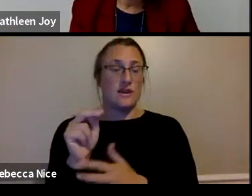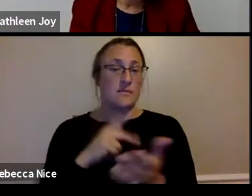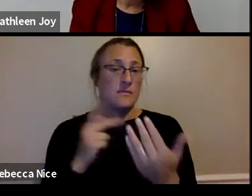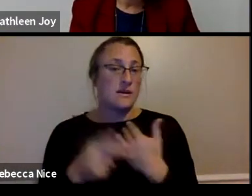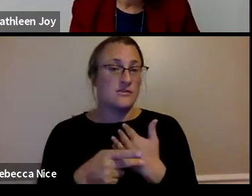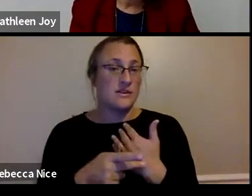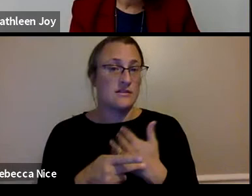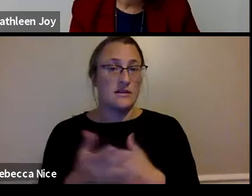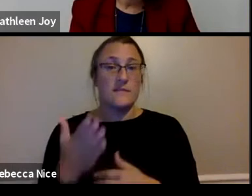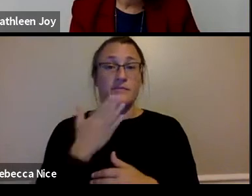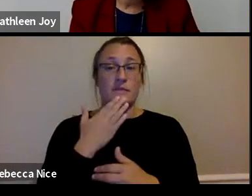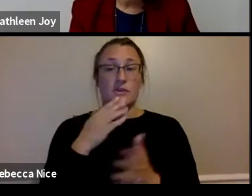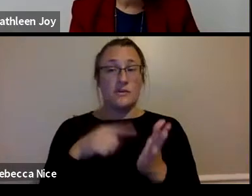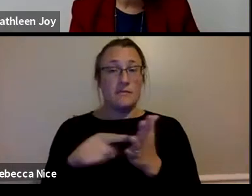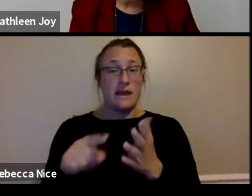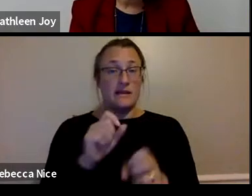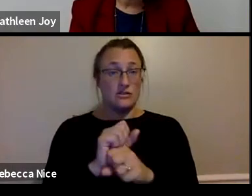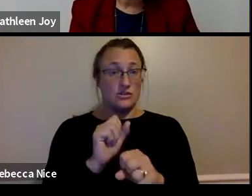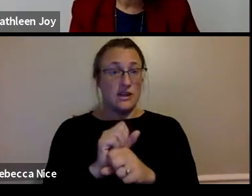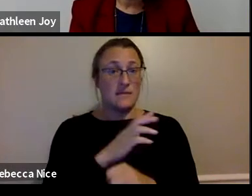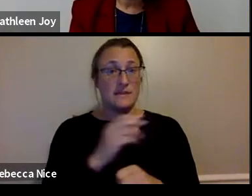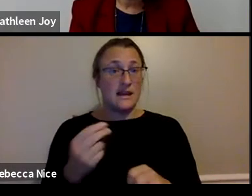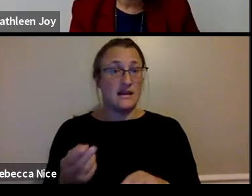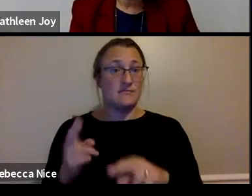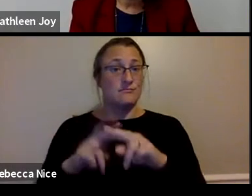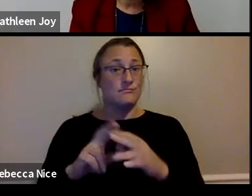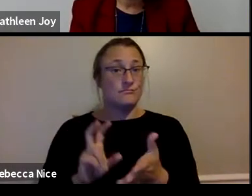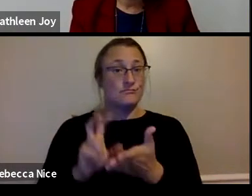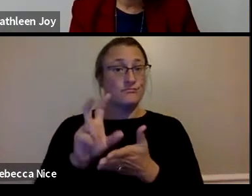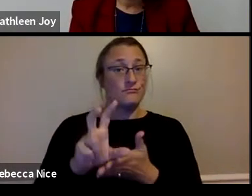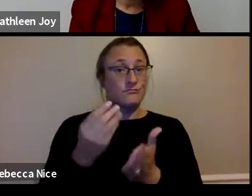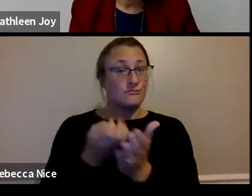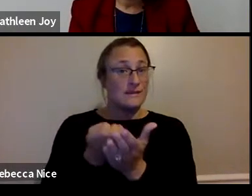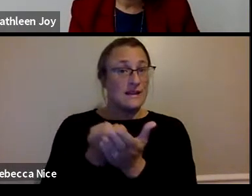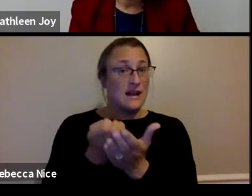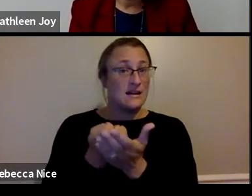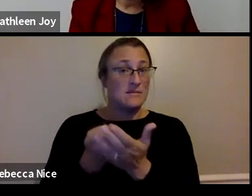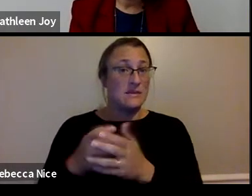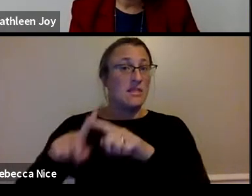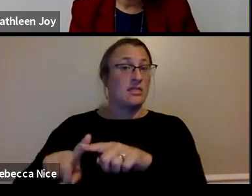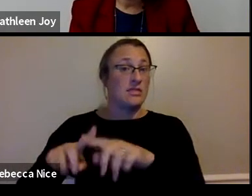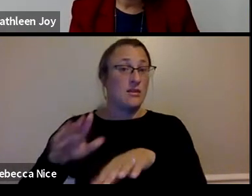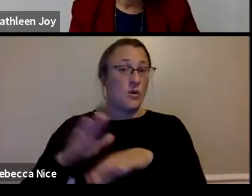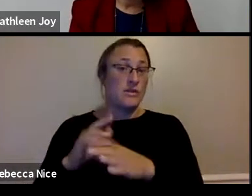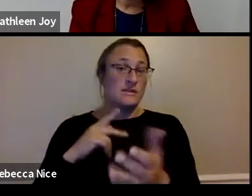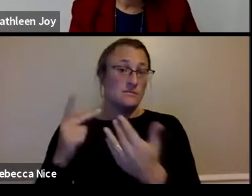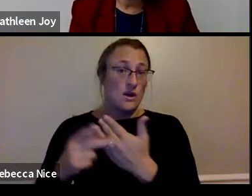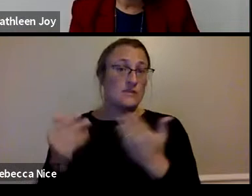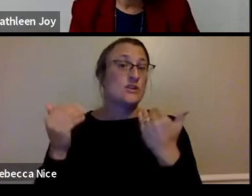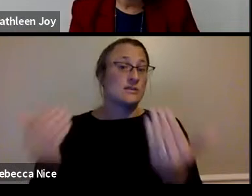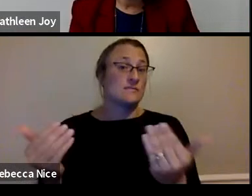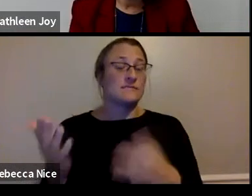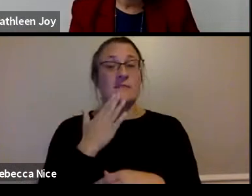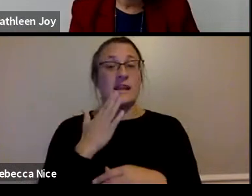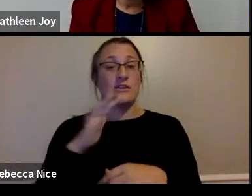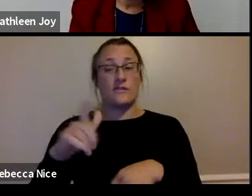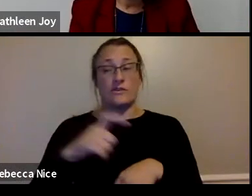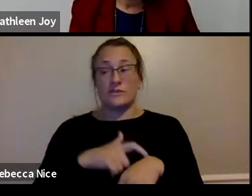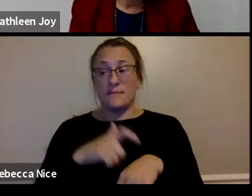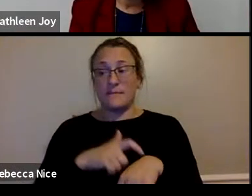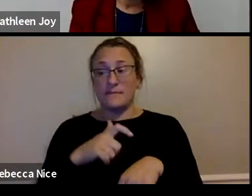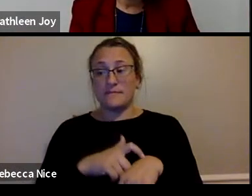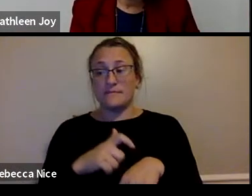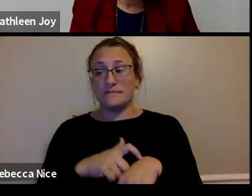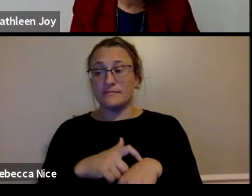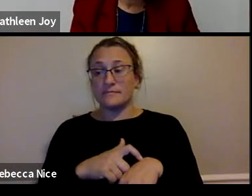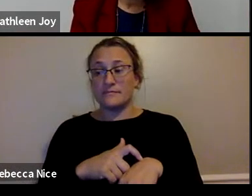jobs and a boost in our local economy depend highly on this project to move forward. I thank you for your time,